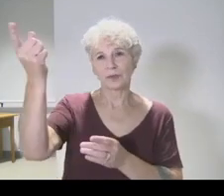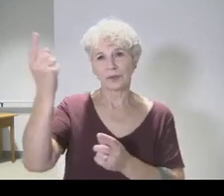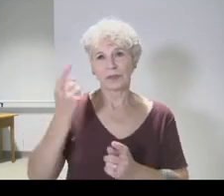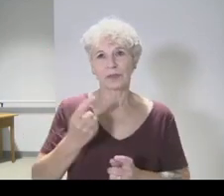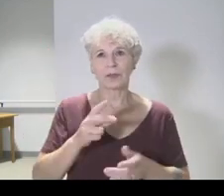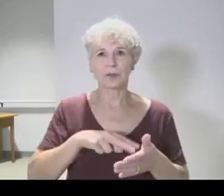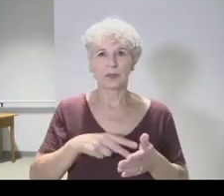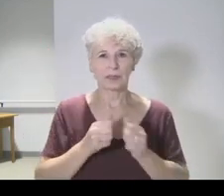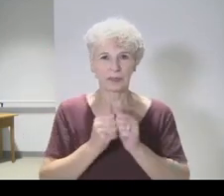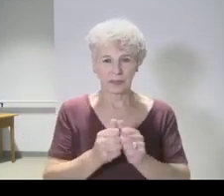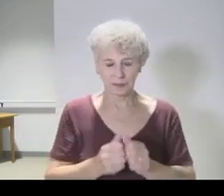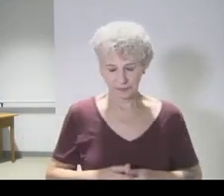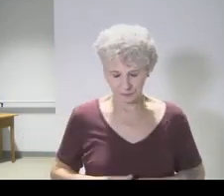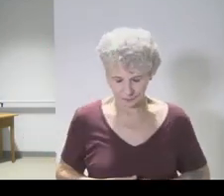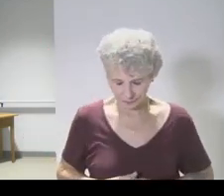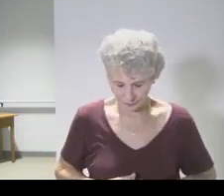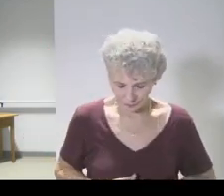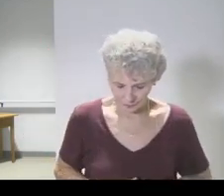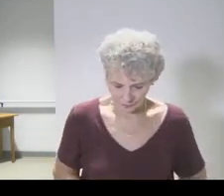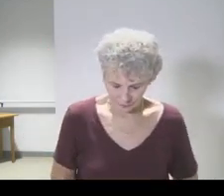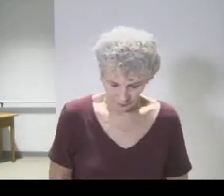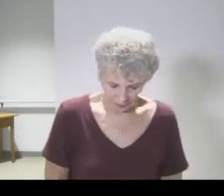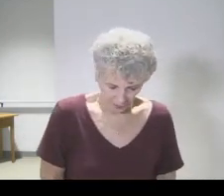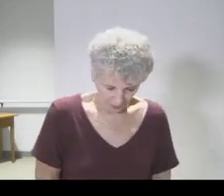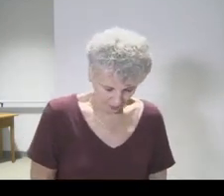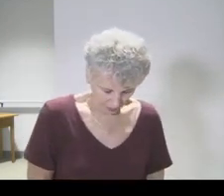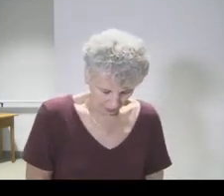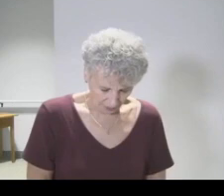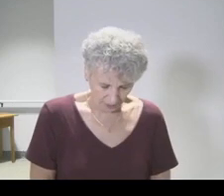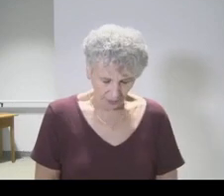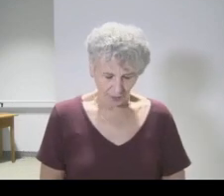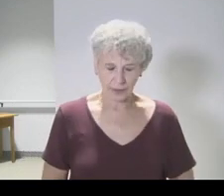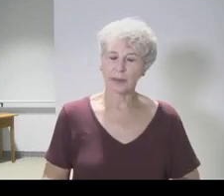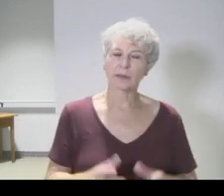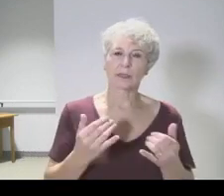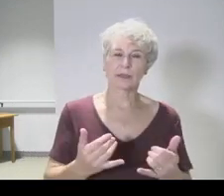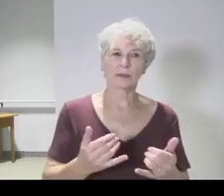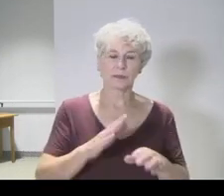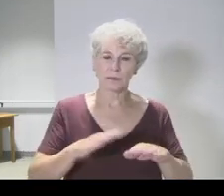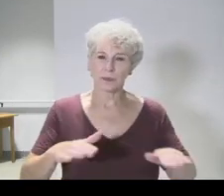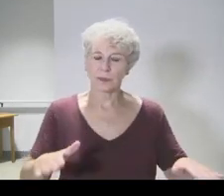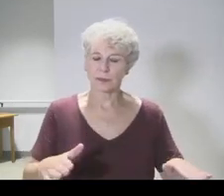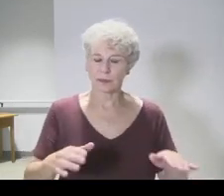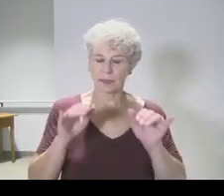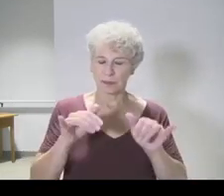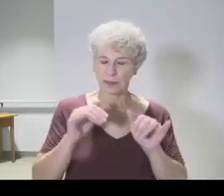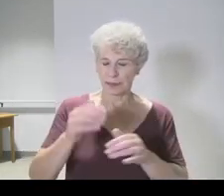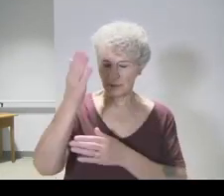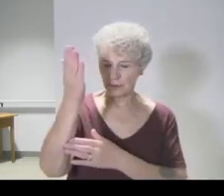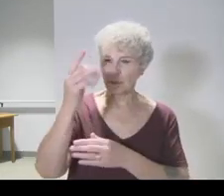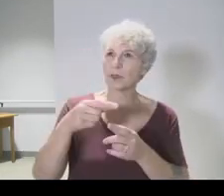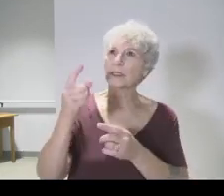Please read along with me, starting in verse 28. And now, little children, abide in him, so that when